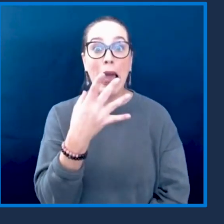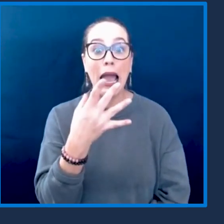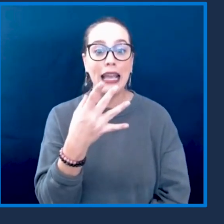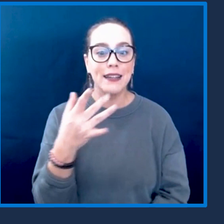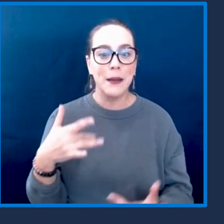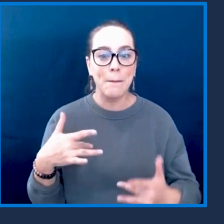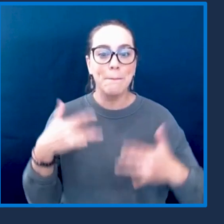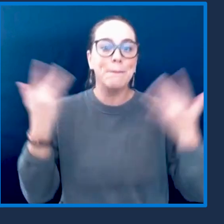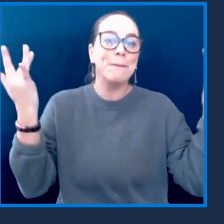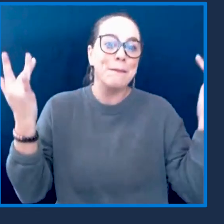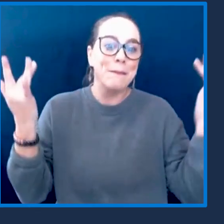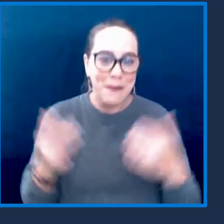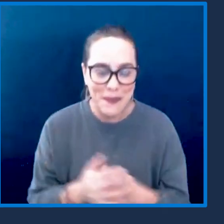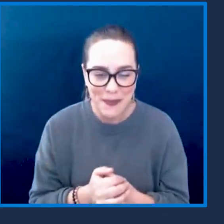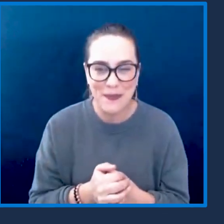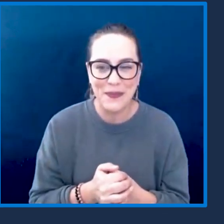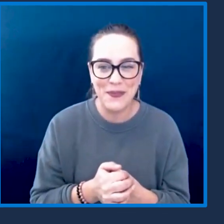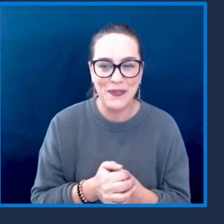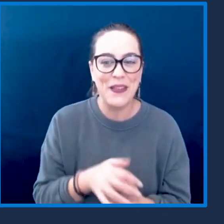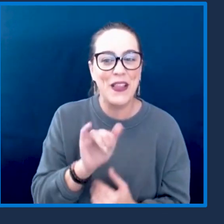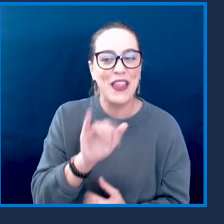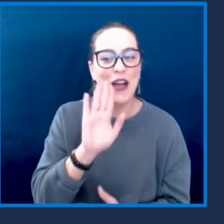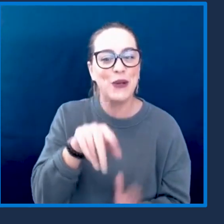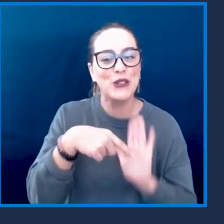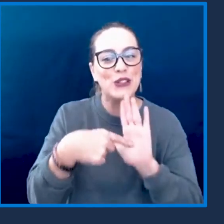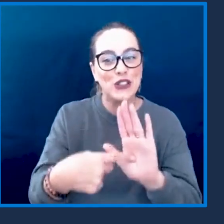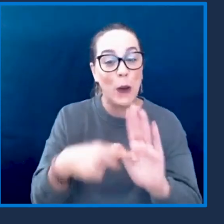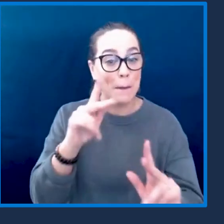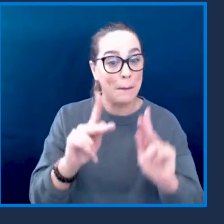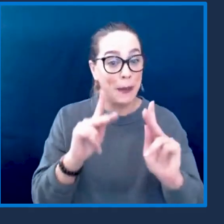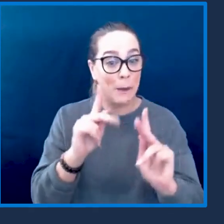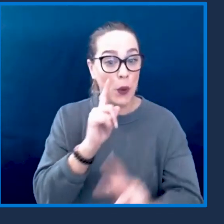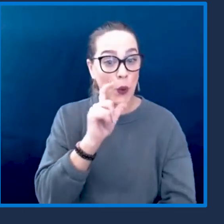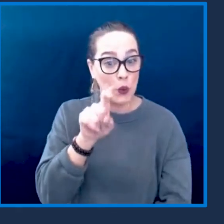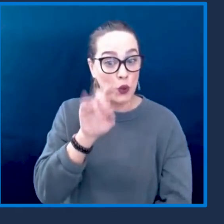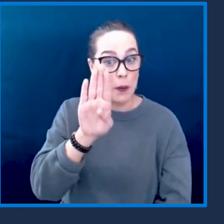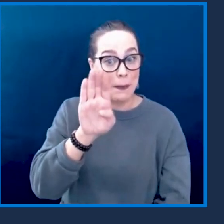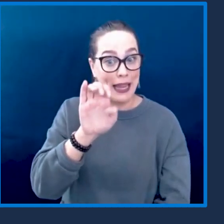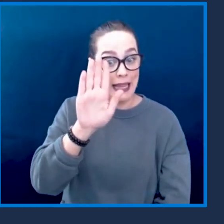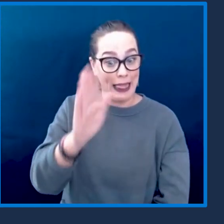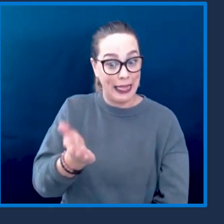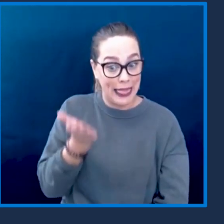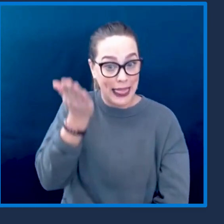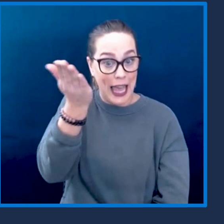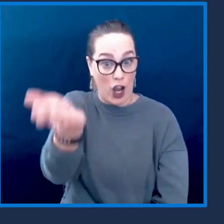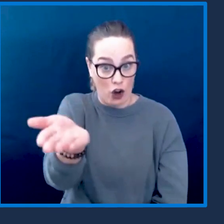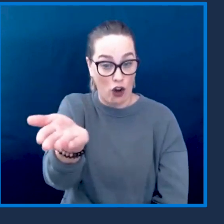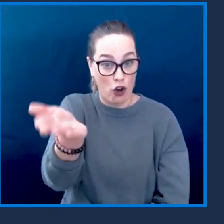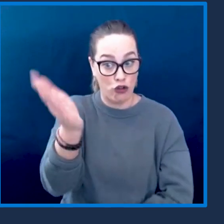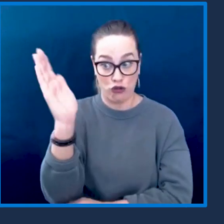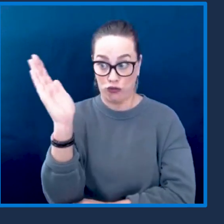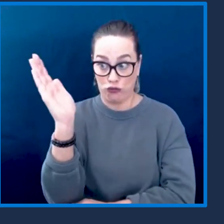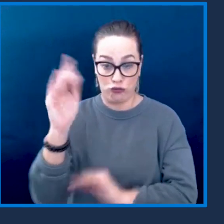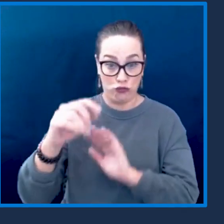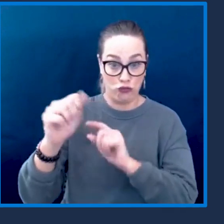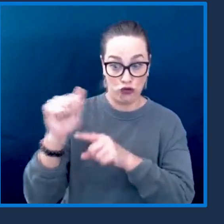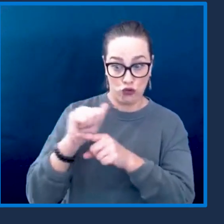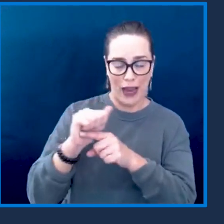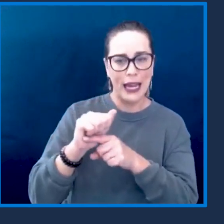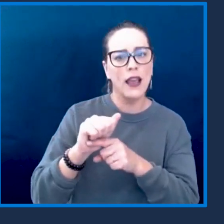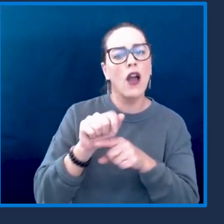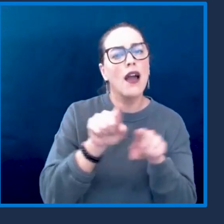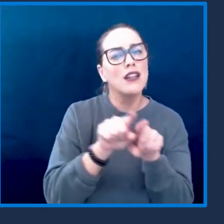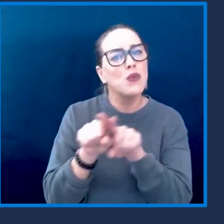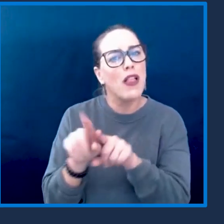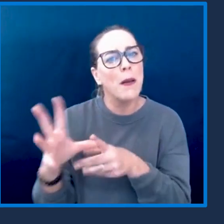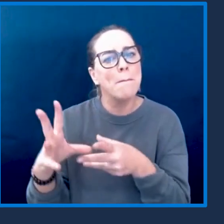light bulb on it. And so that's to indicate that the people that should be delivering this training should be part of the community that